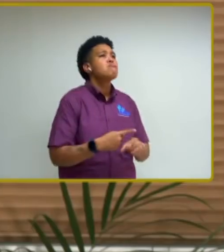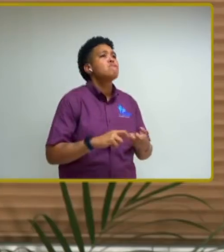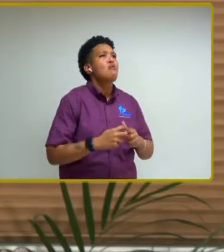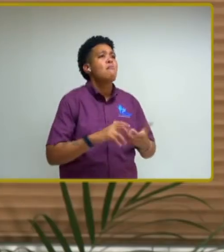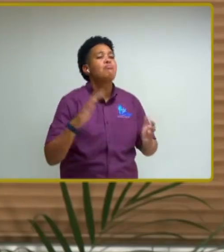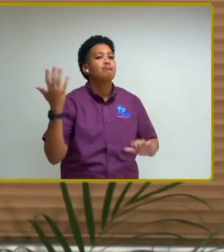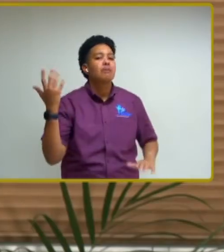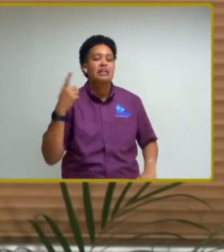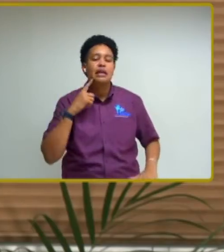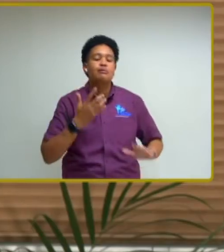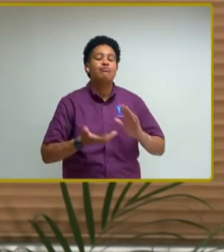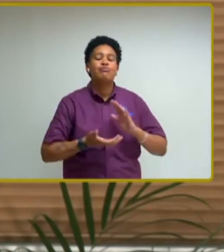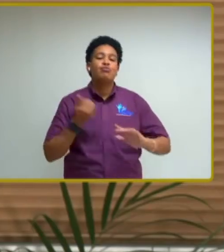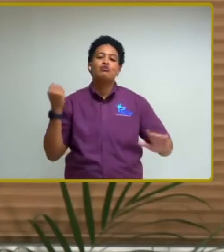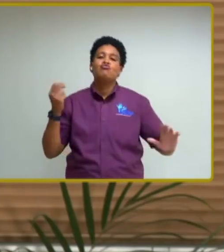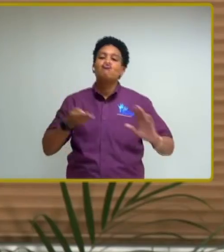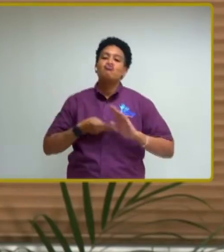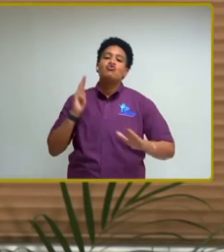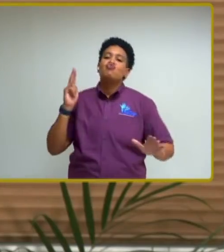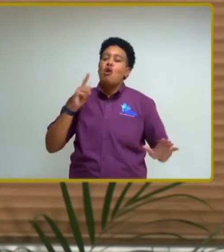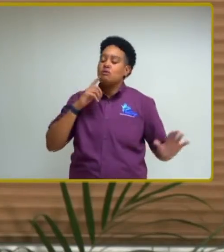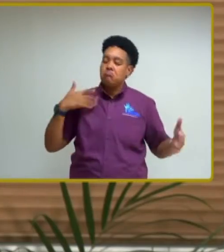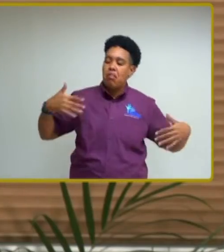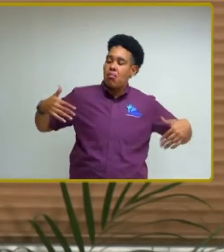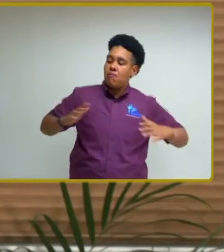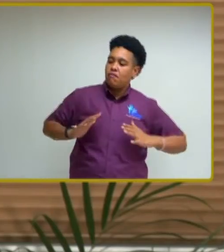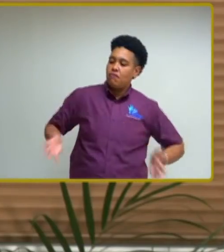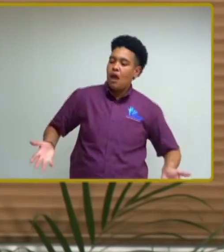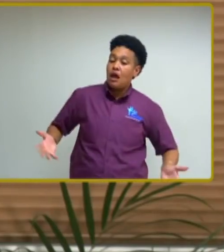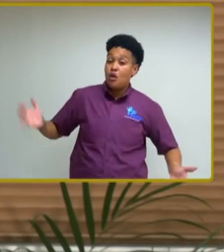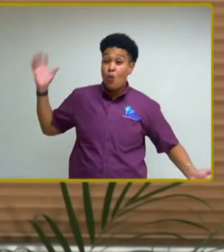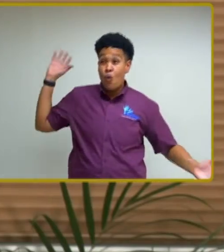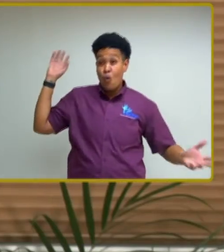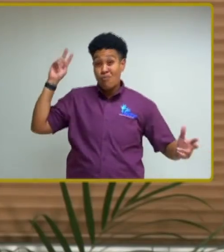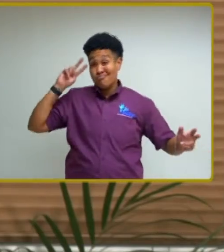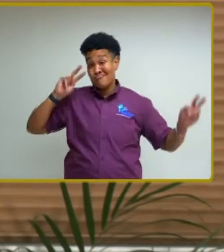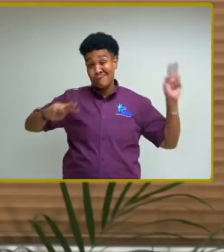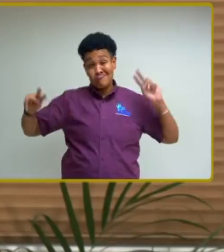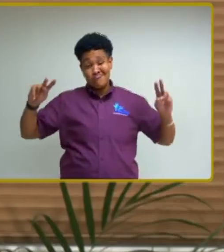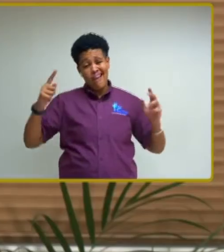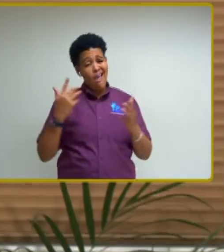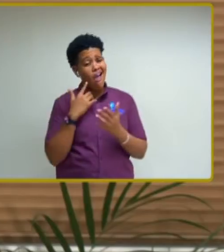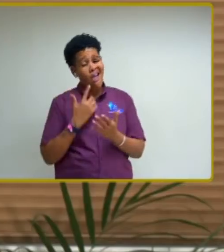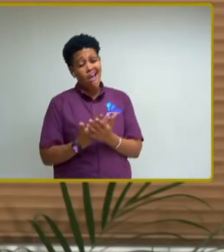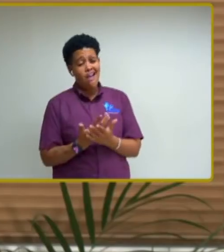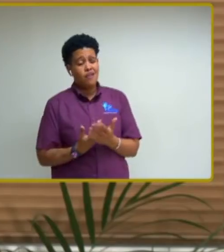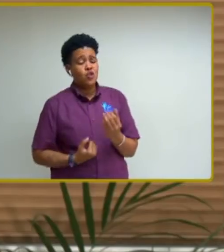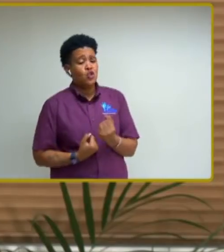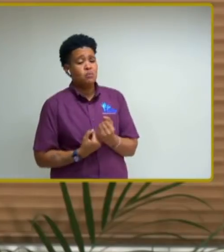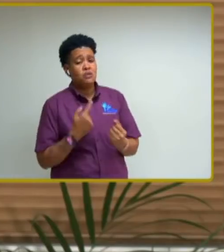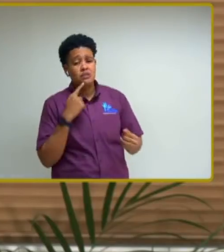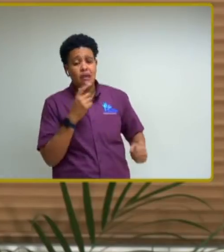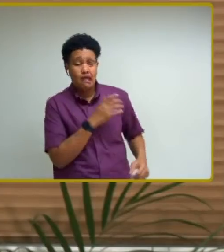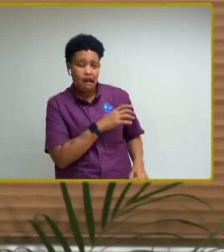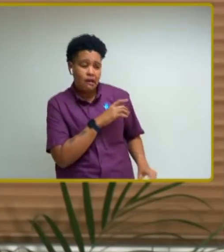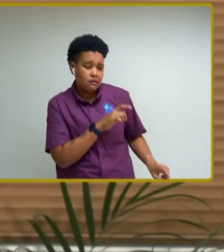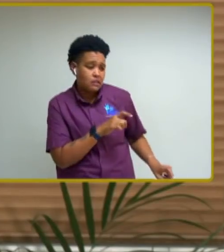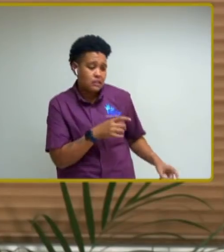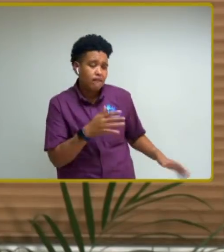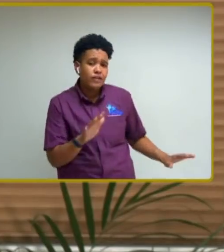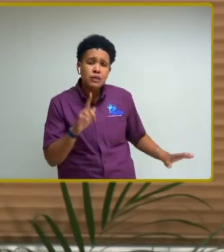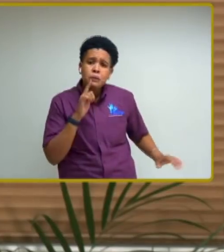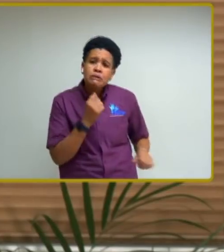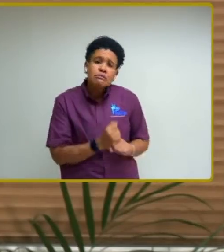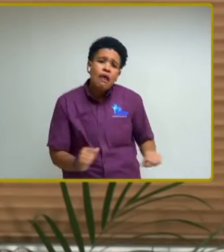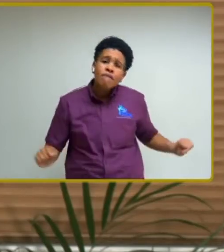The overwhelming evidence supports the view that the vaccines have been tried, clinical trials, and deemed